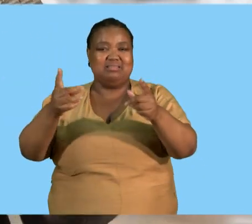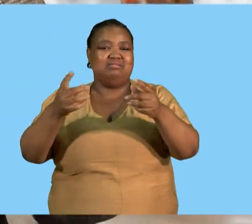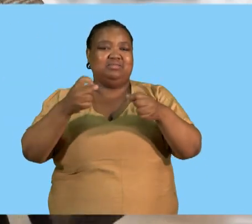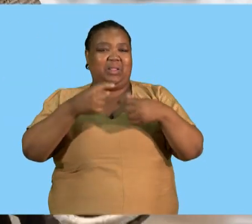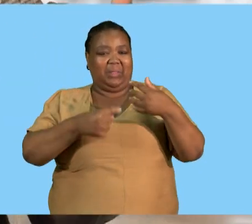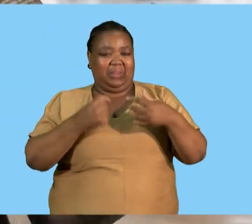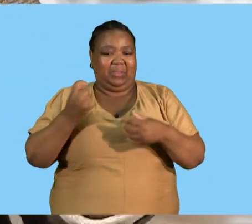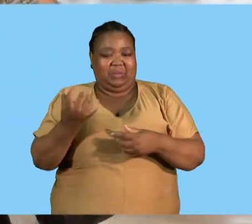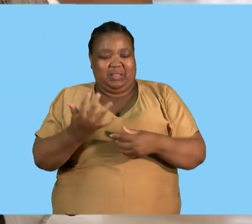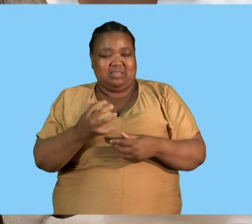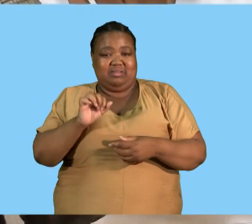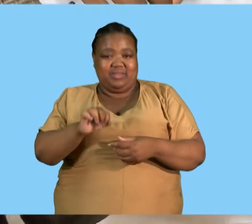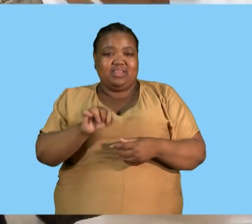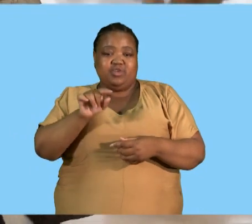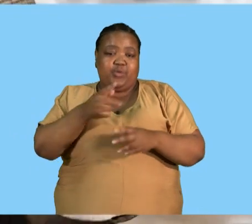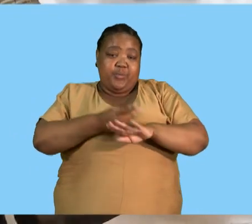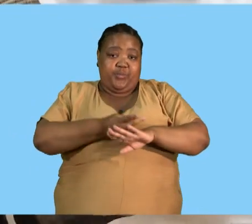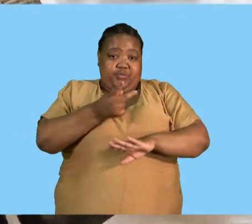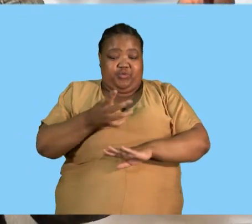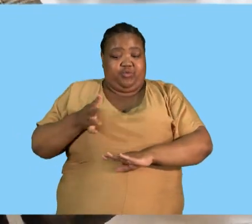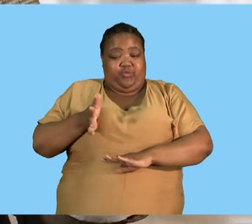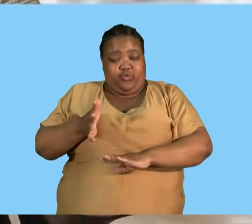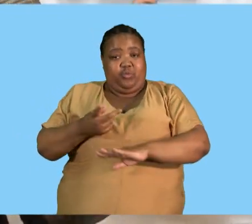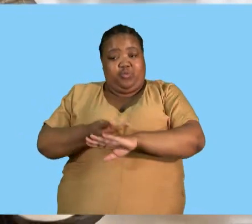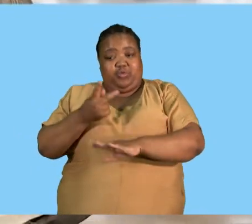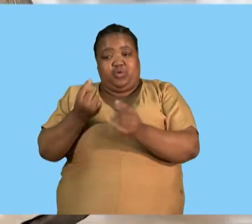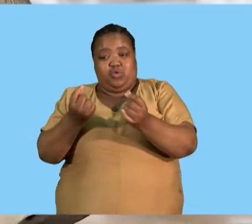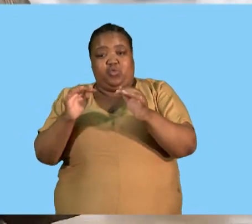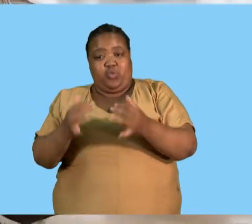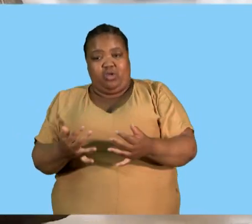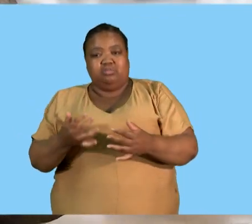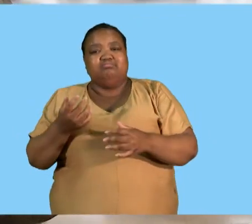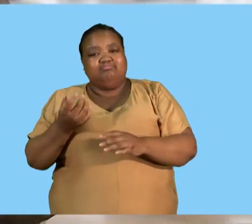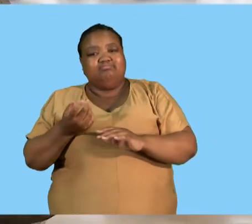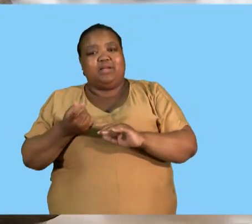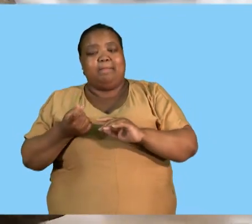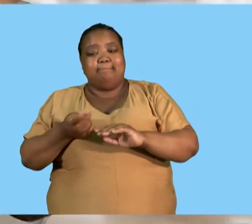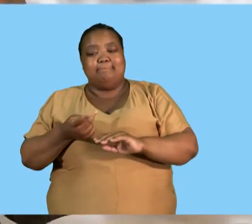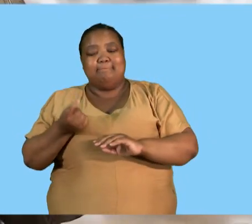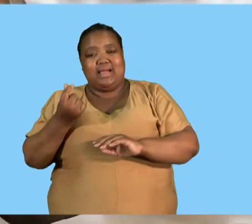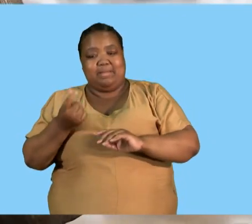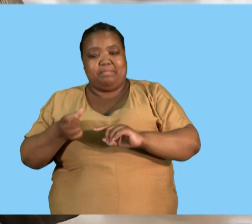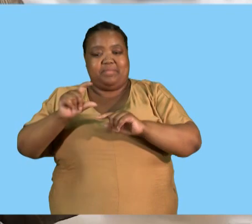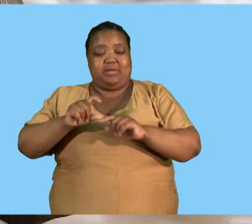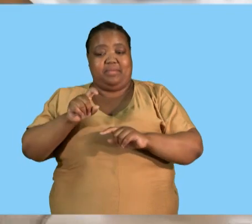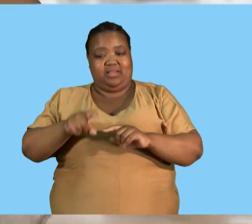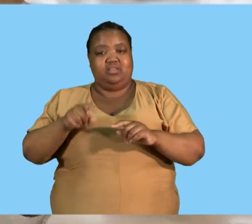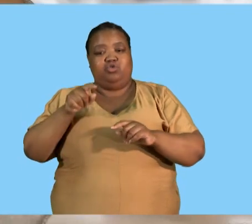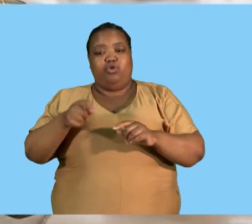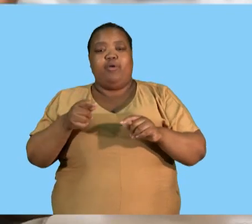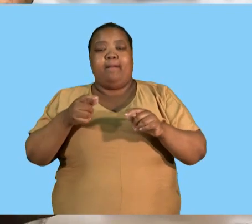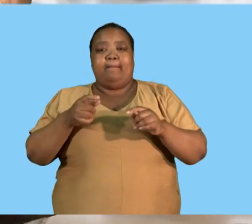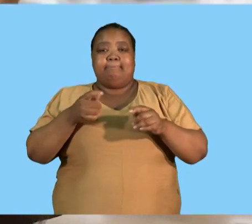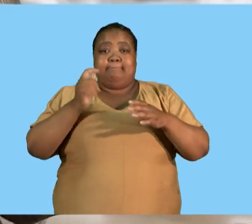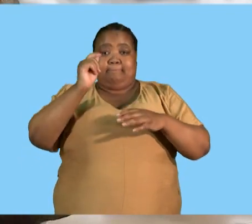and in order for you to make profit, you have to charge. But so when you are buying, or when you're going to buy your stock, you rather go there and buy